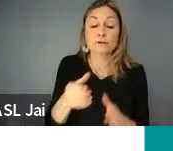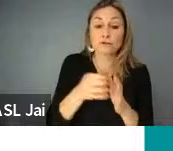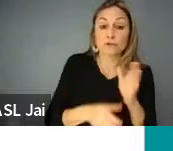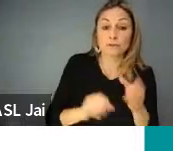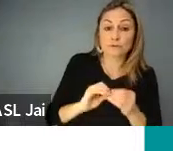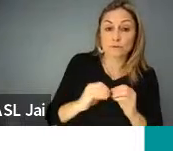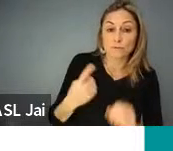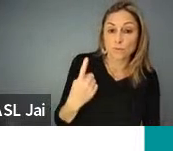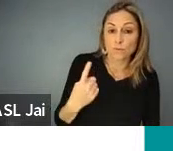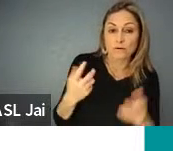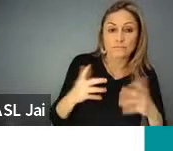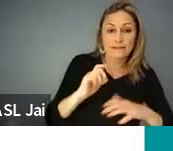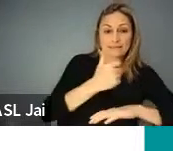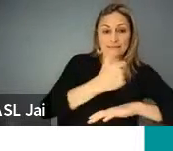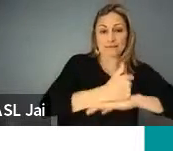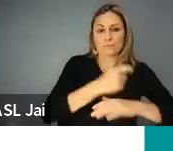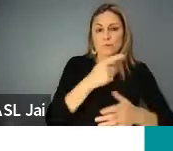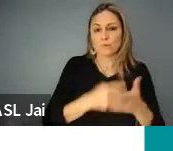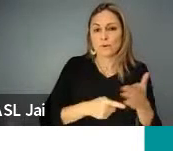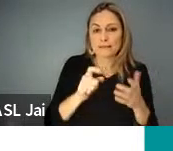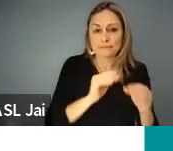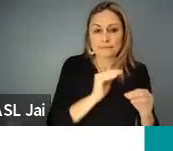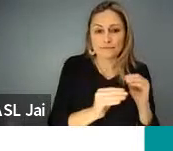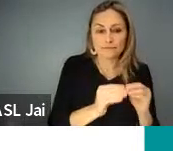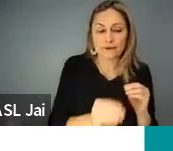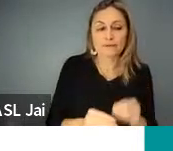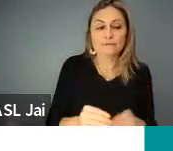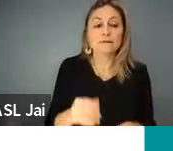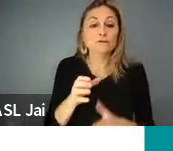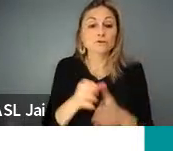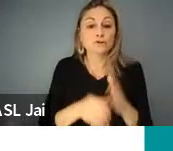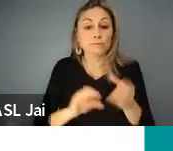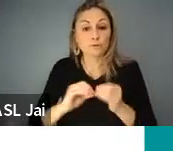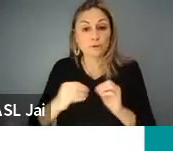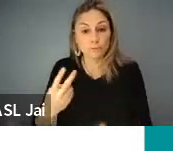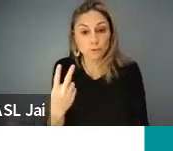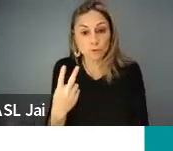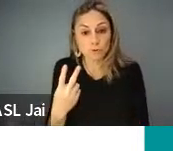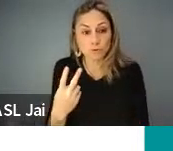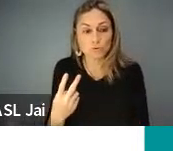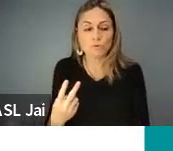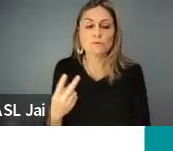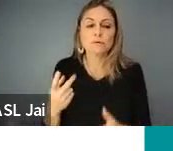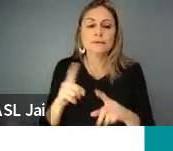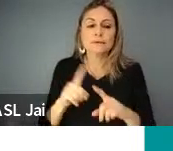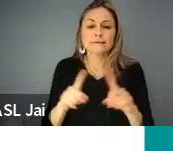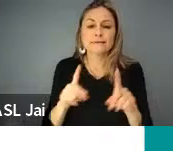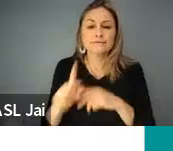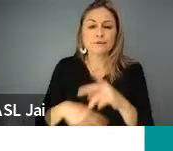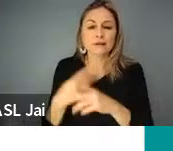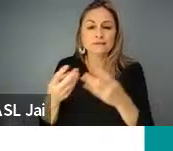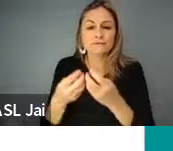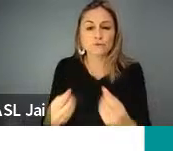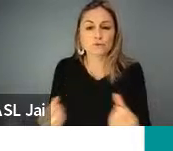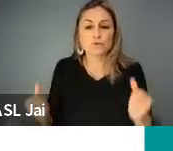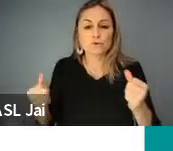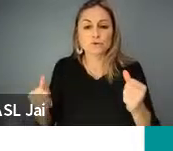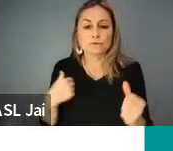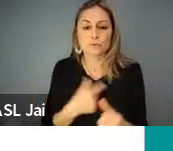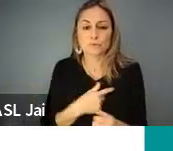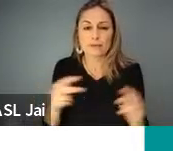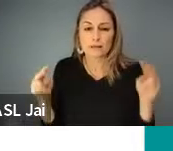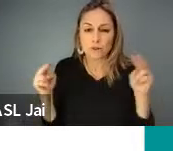was establishing what needs to be fixed. Chapter 2 is what are different types of solutions that we can look